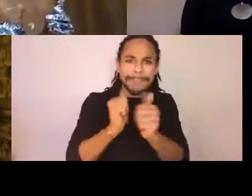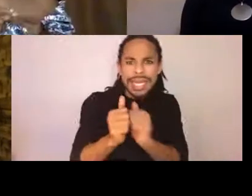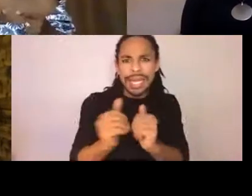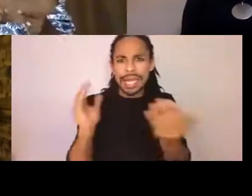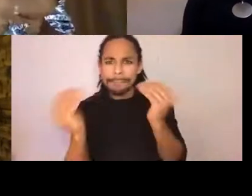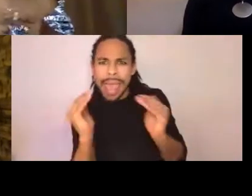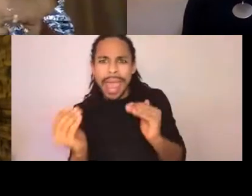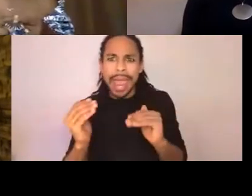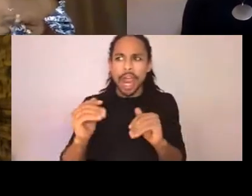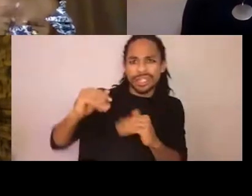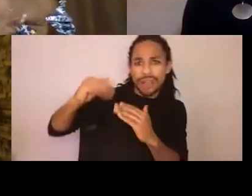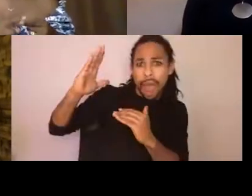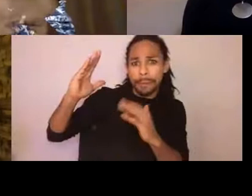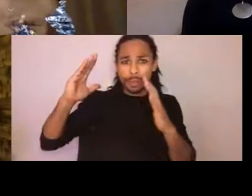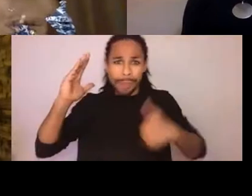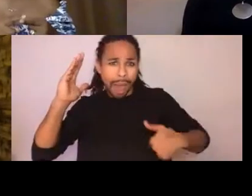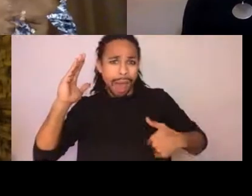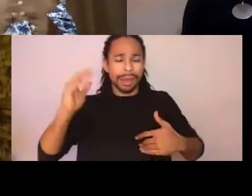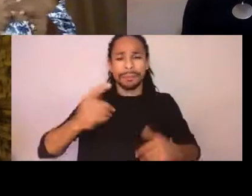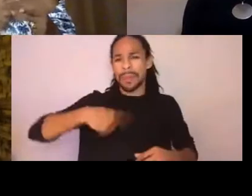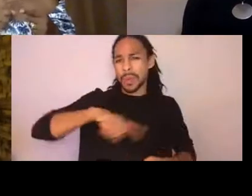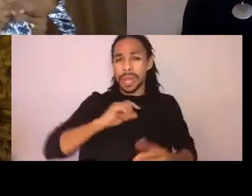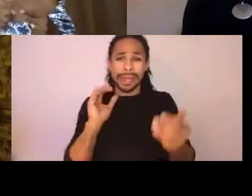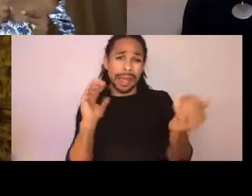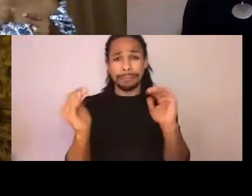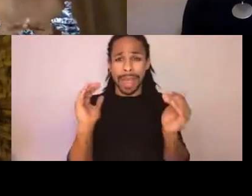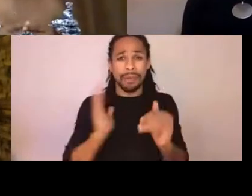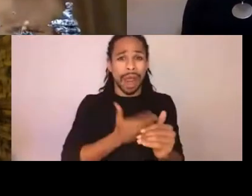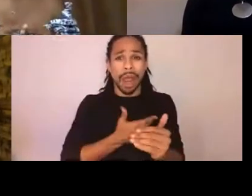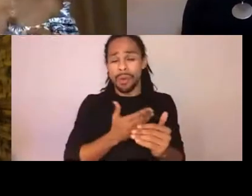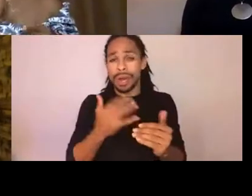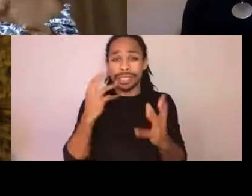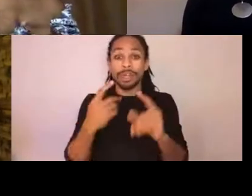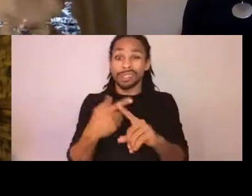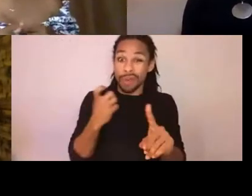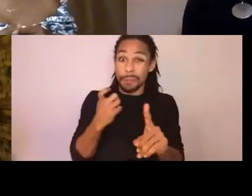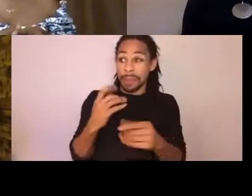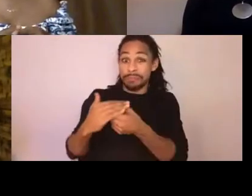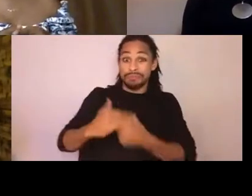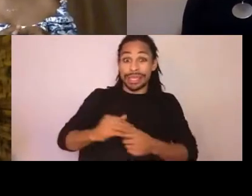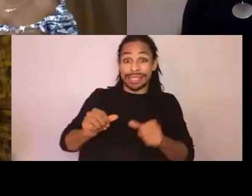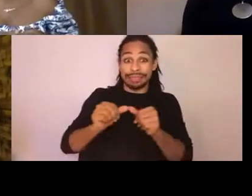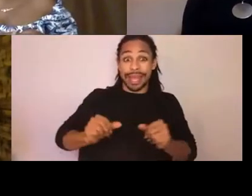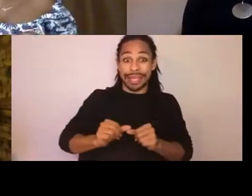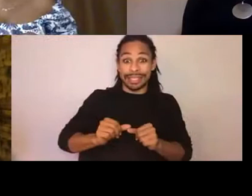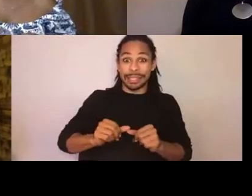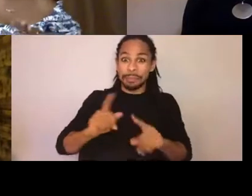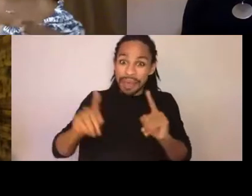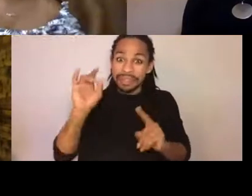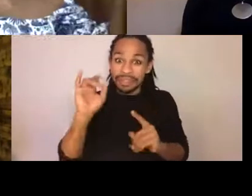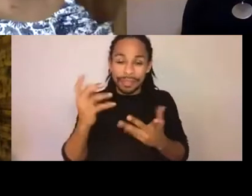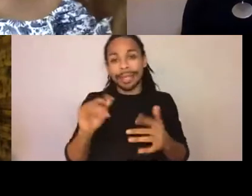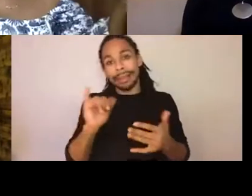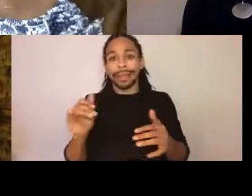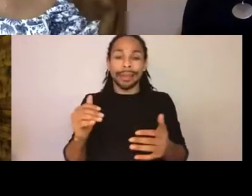You know, we compare our experiences from a space of oppression, like there's the oppression Olympics and